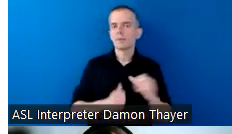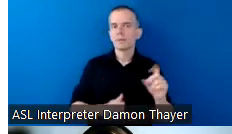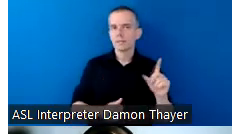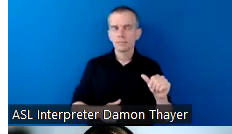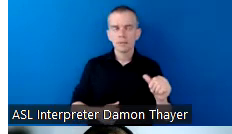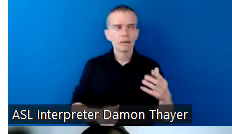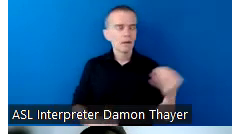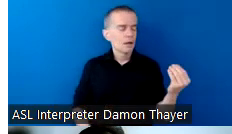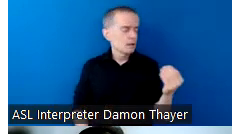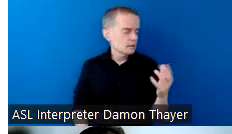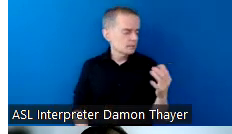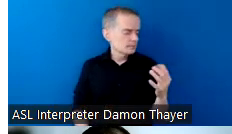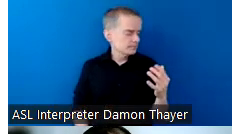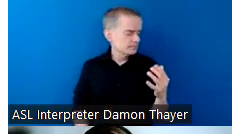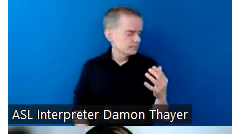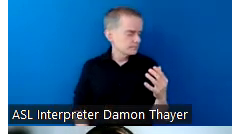their